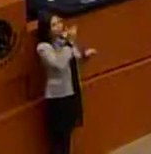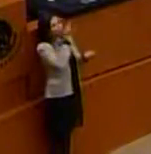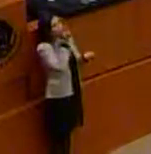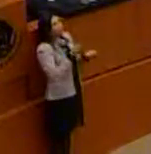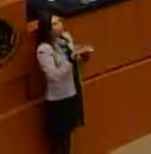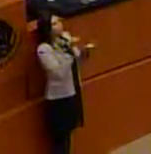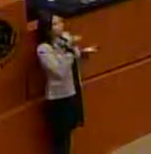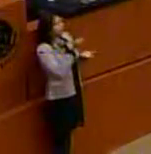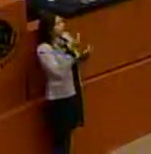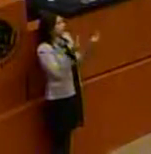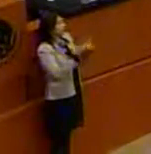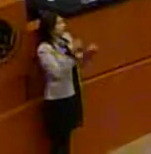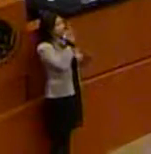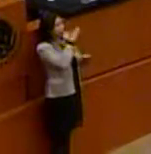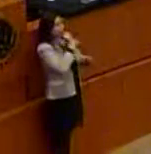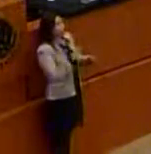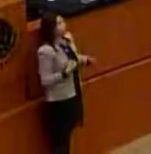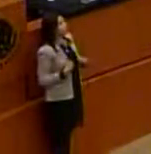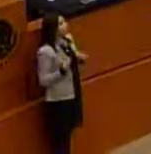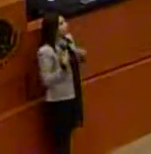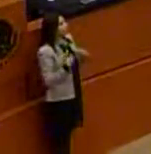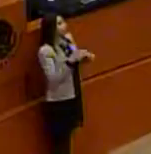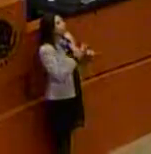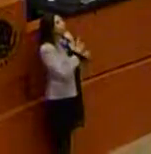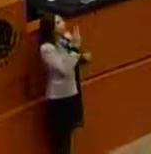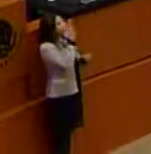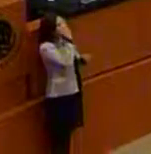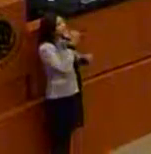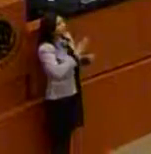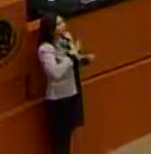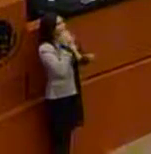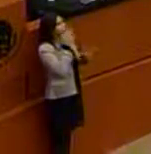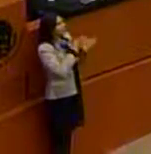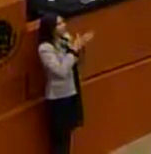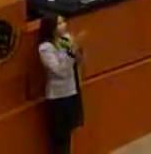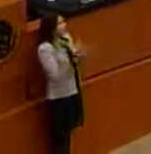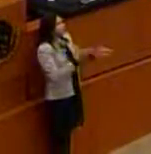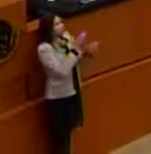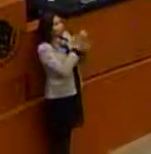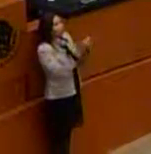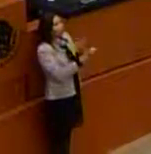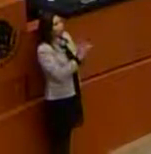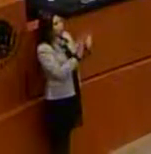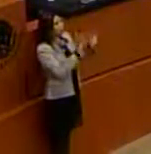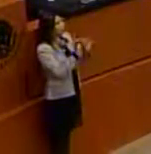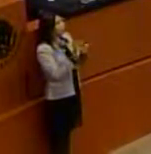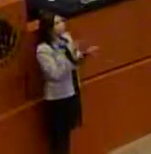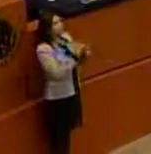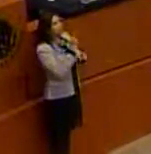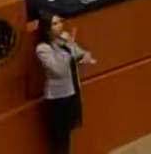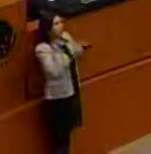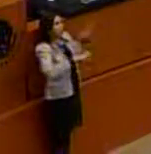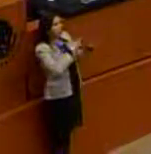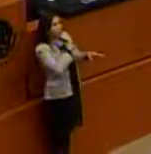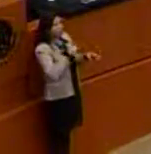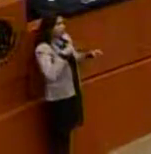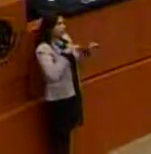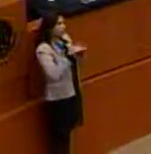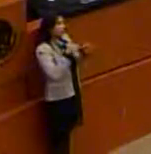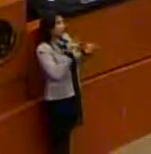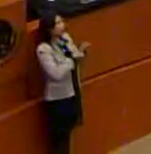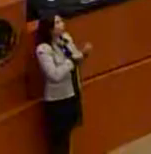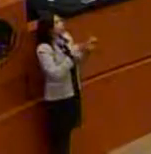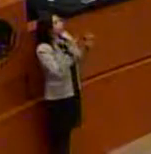you need in order to live? And the reason for all that is that it isn't our job. It's the Belisario Institute's